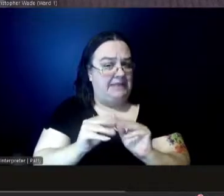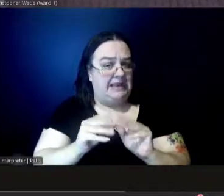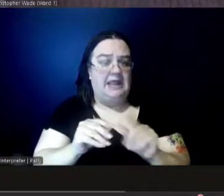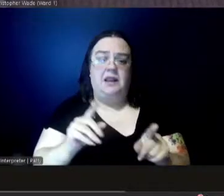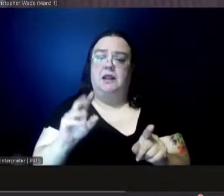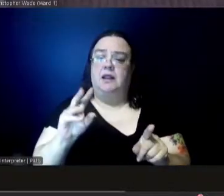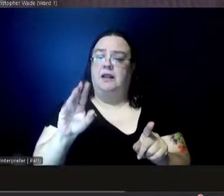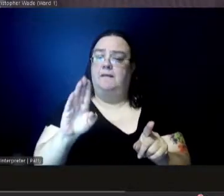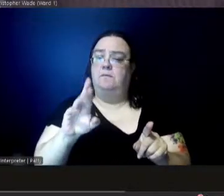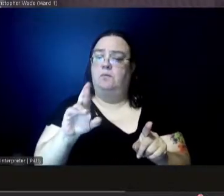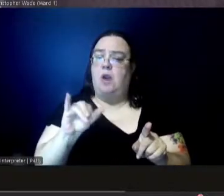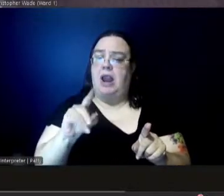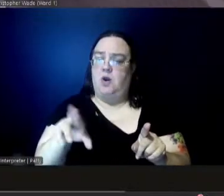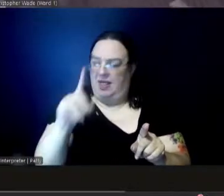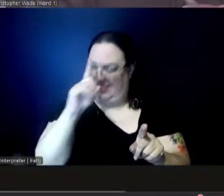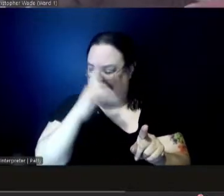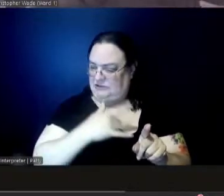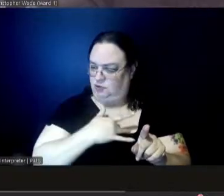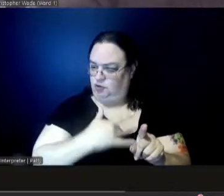the first.